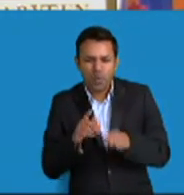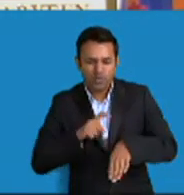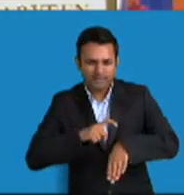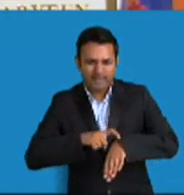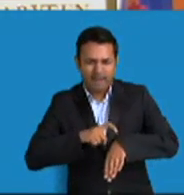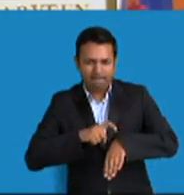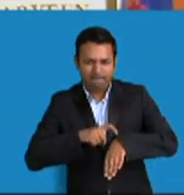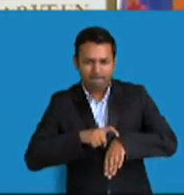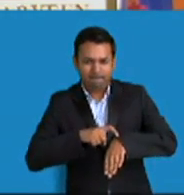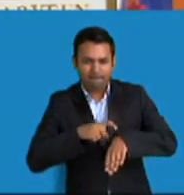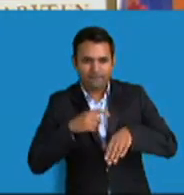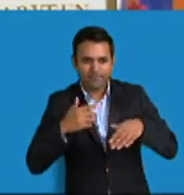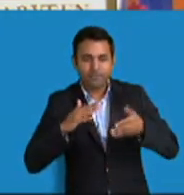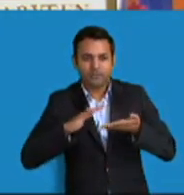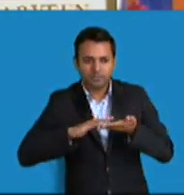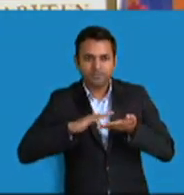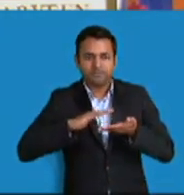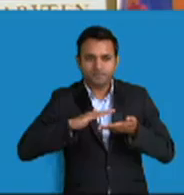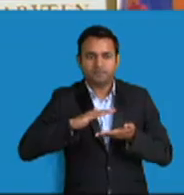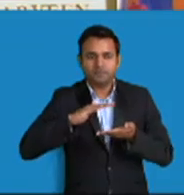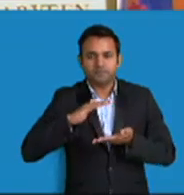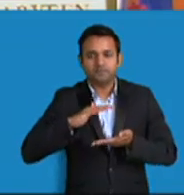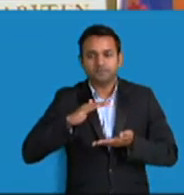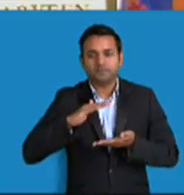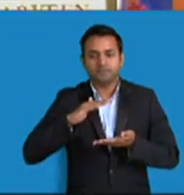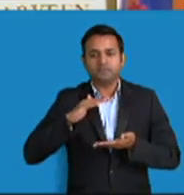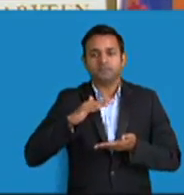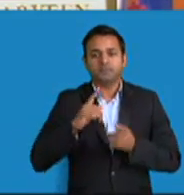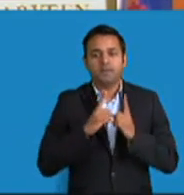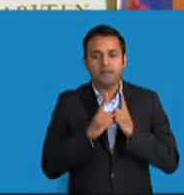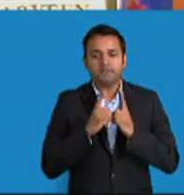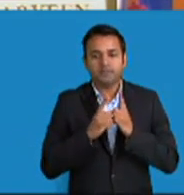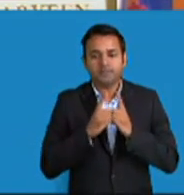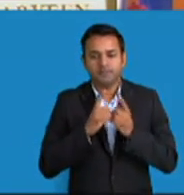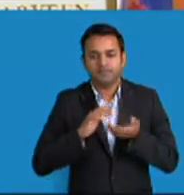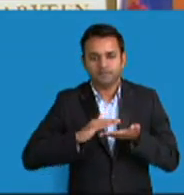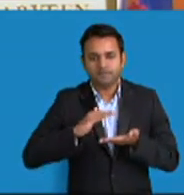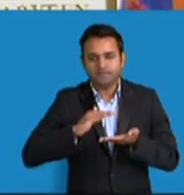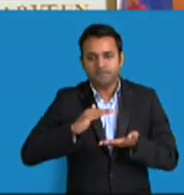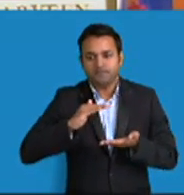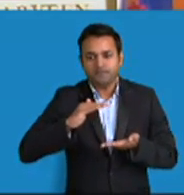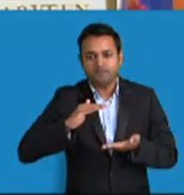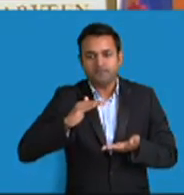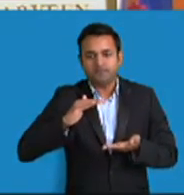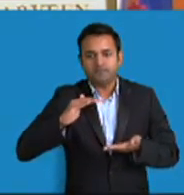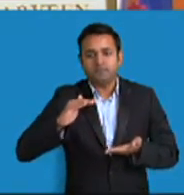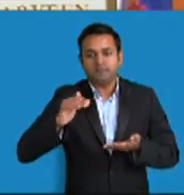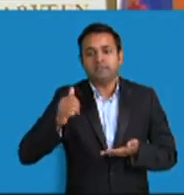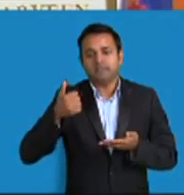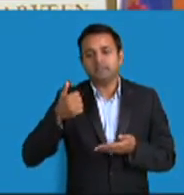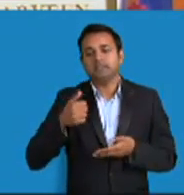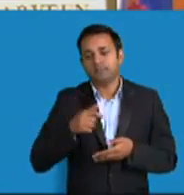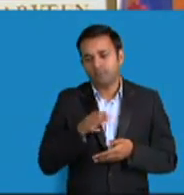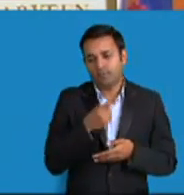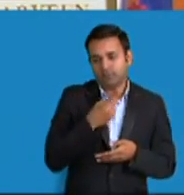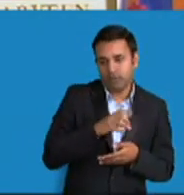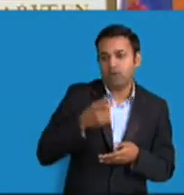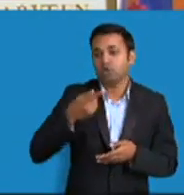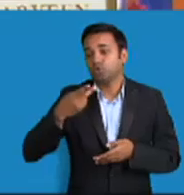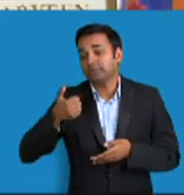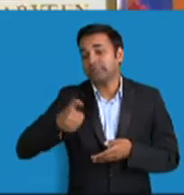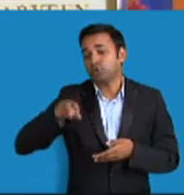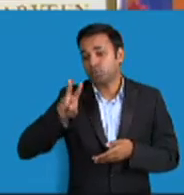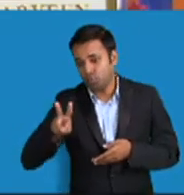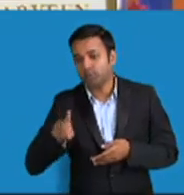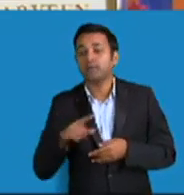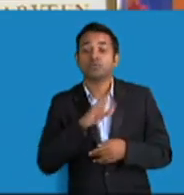period by about 17%, Madam Speaker. Madam Speaker, for year 13, in 2014, we had a